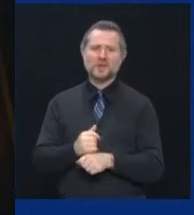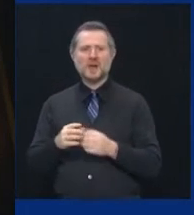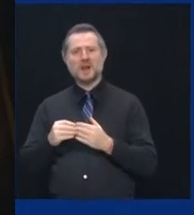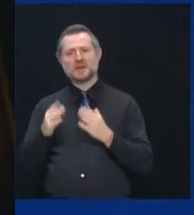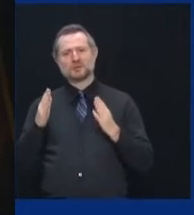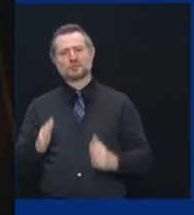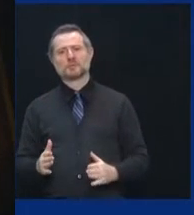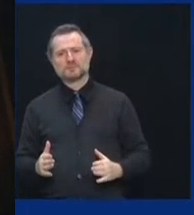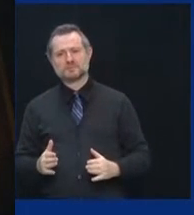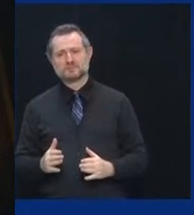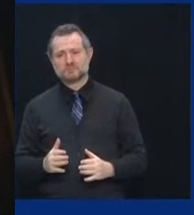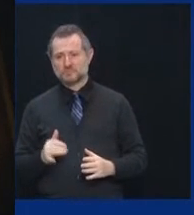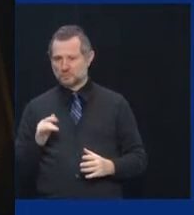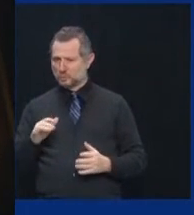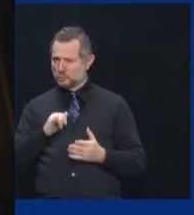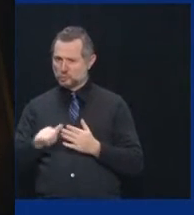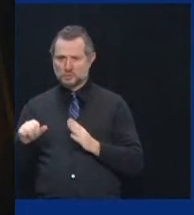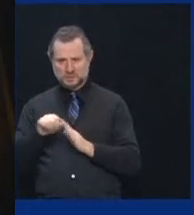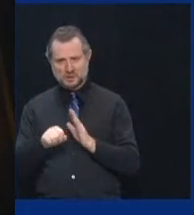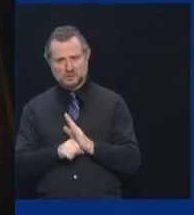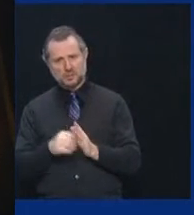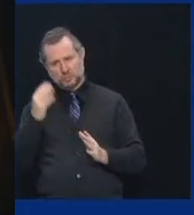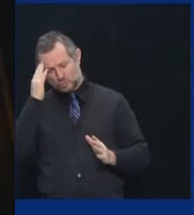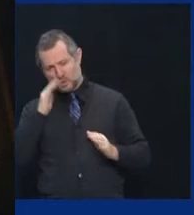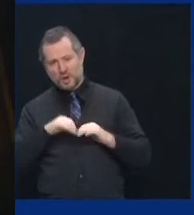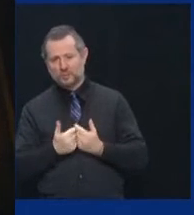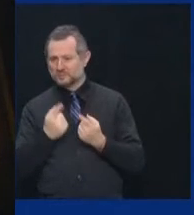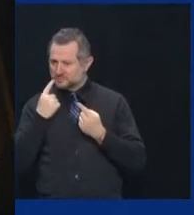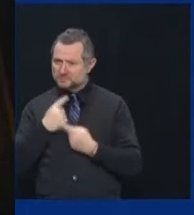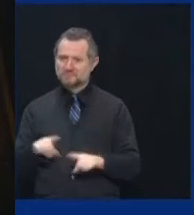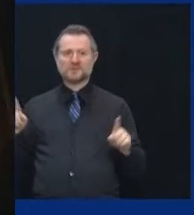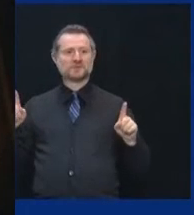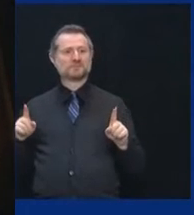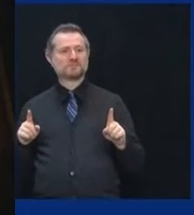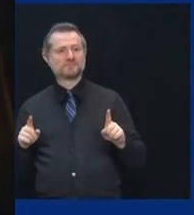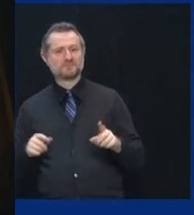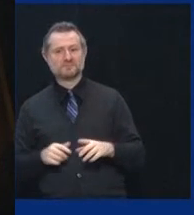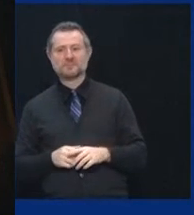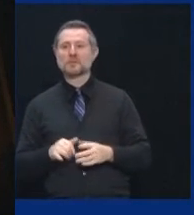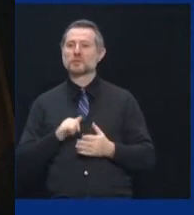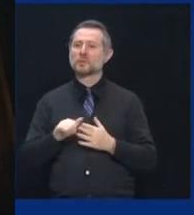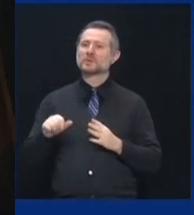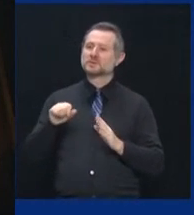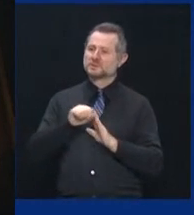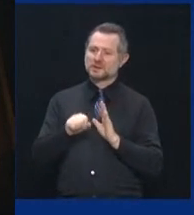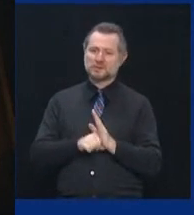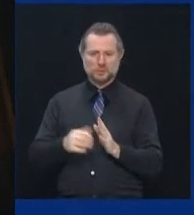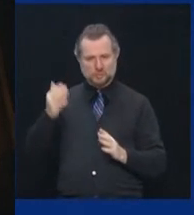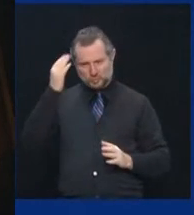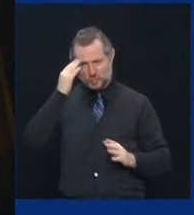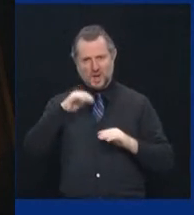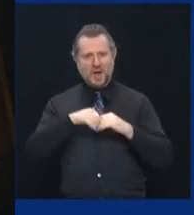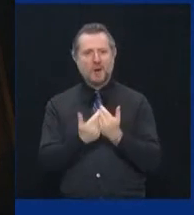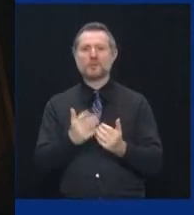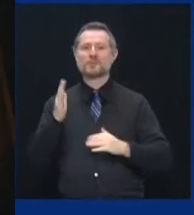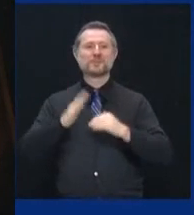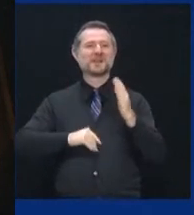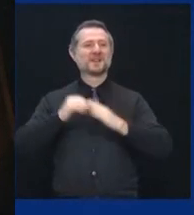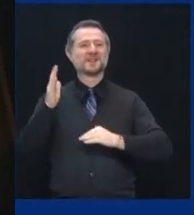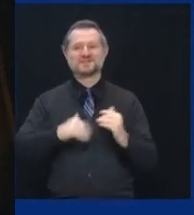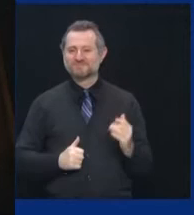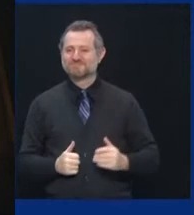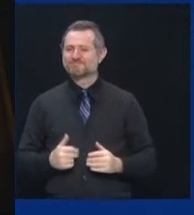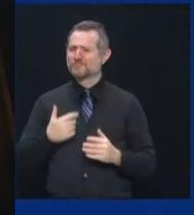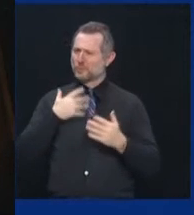New York State knows how to get things done. And New York State knows how to build. We've proved